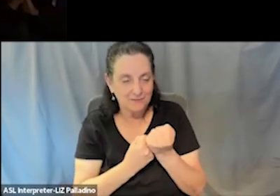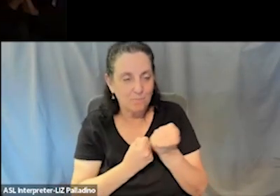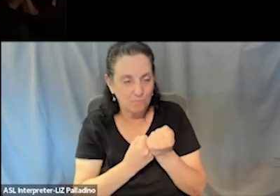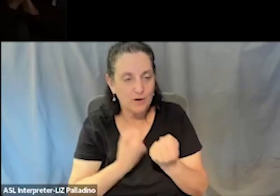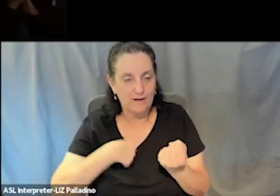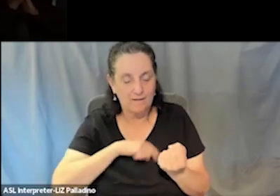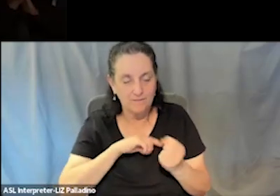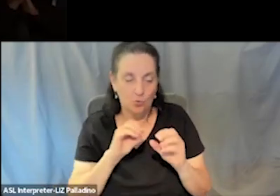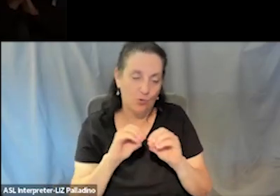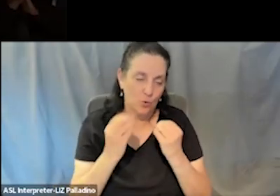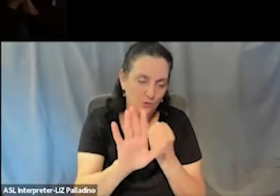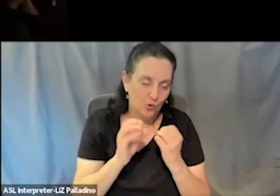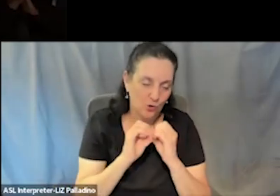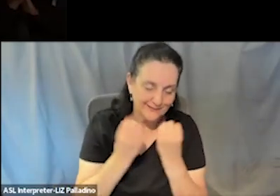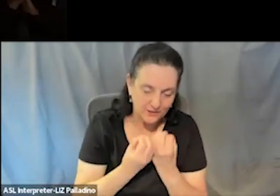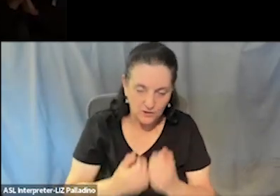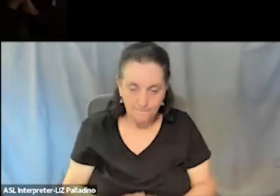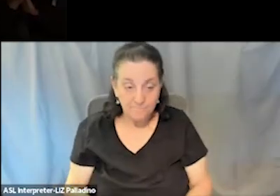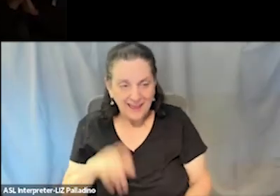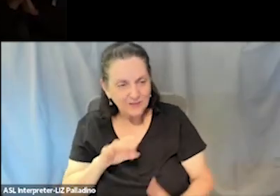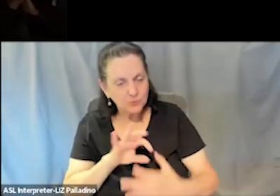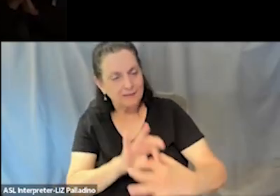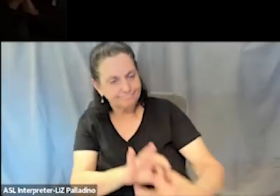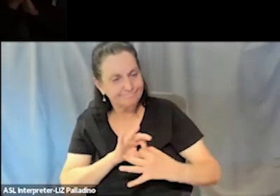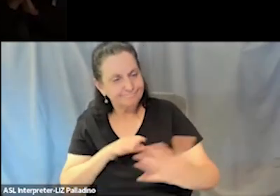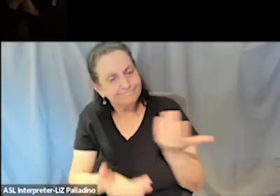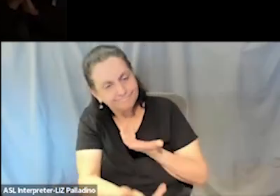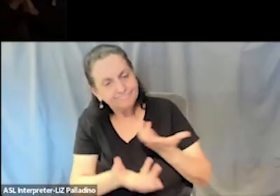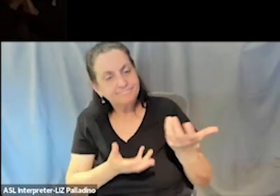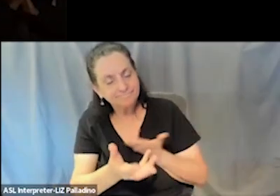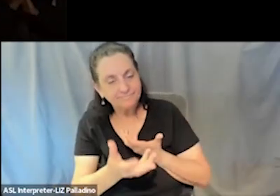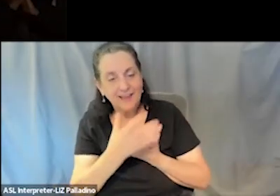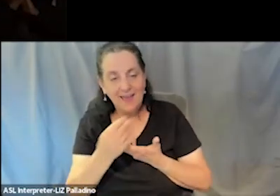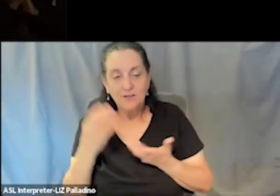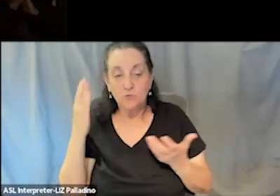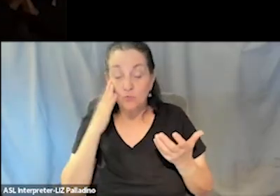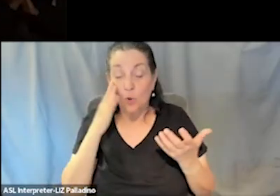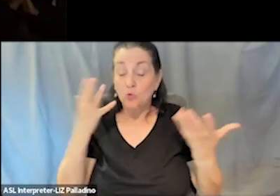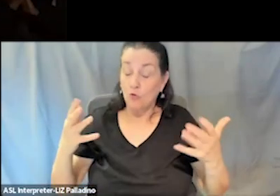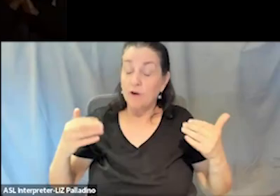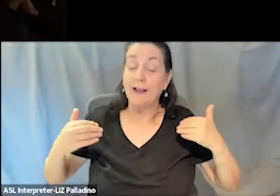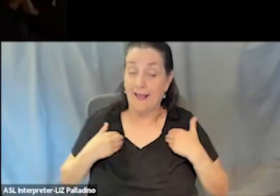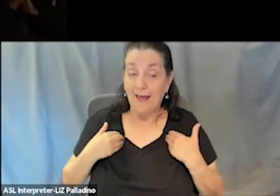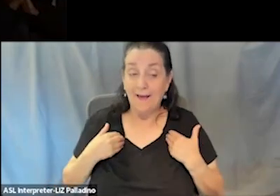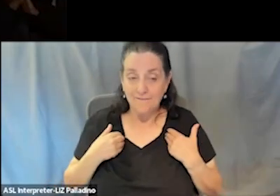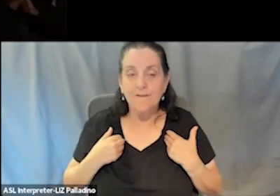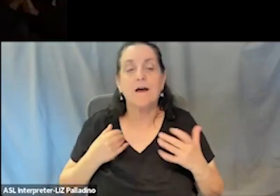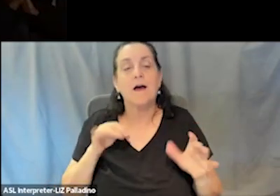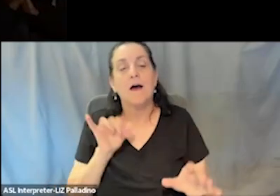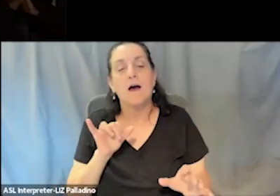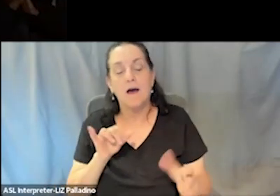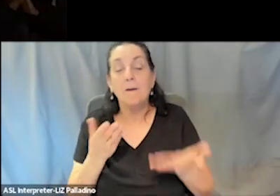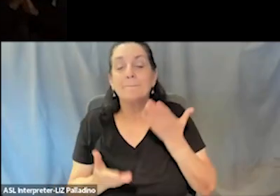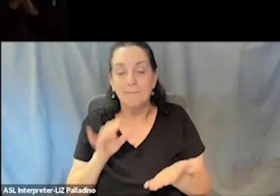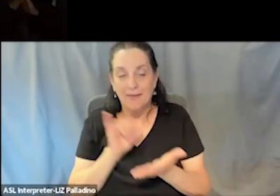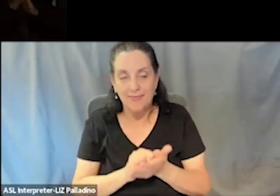two-way street, so that by the time you get to the solicitation, you already have meaningful insight that this is something that might